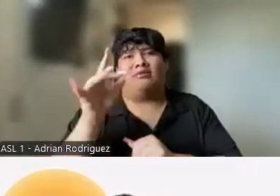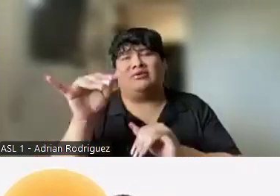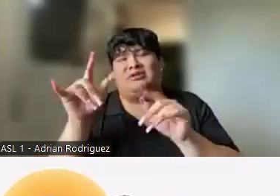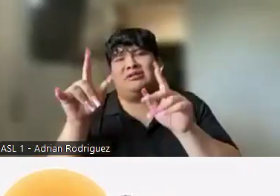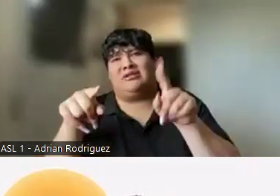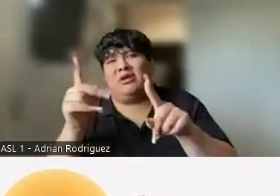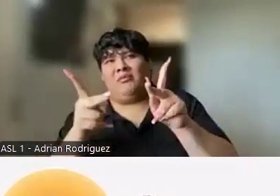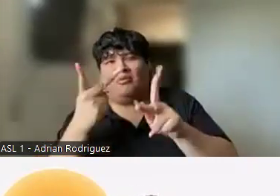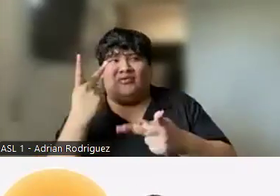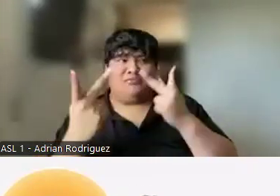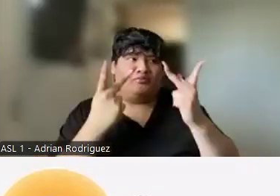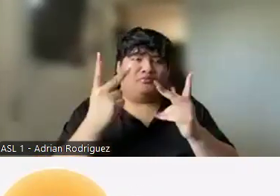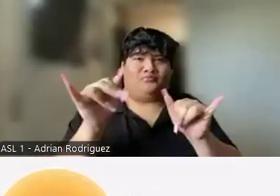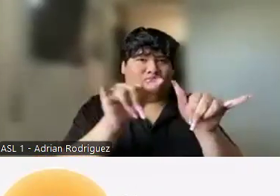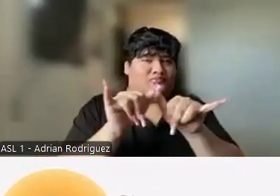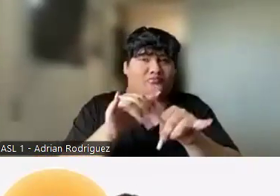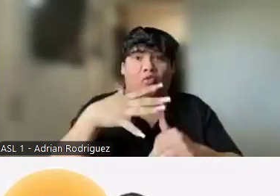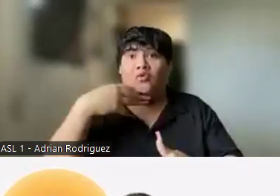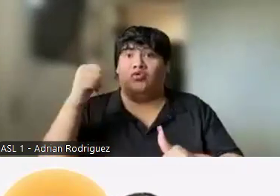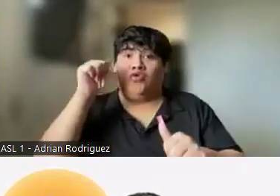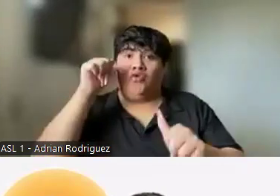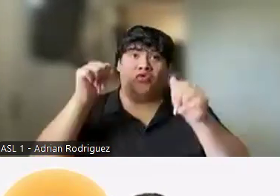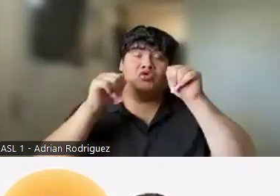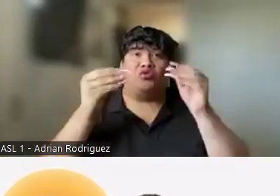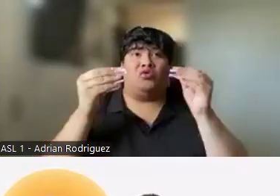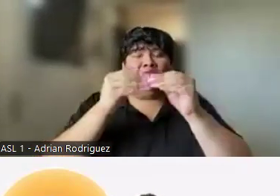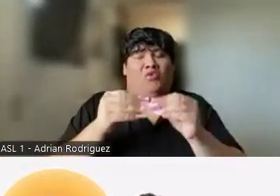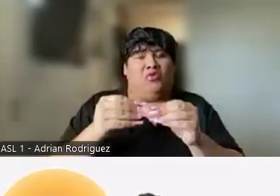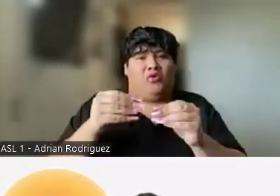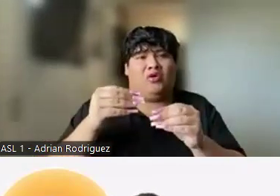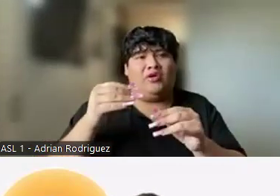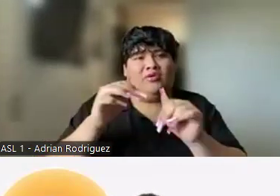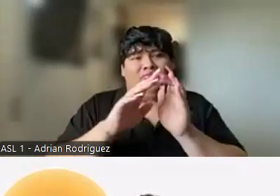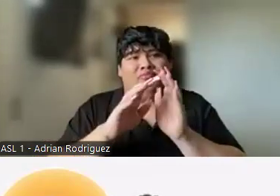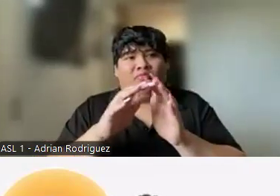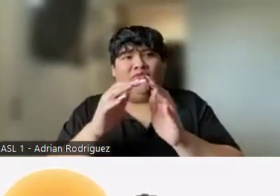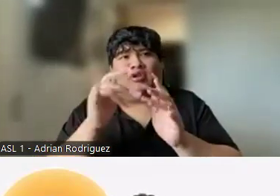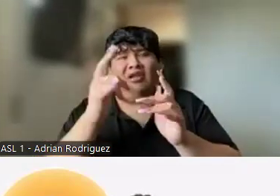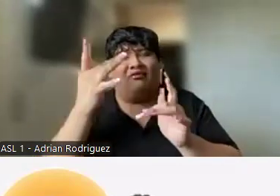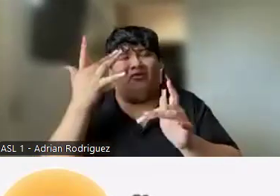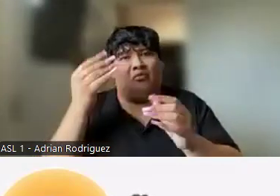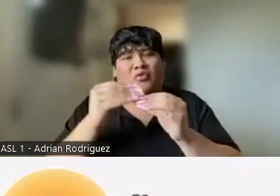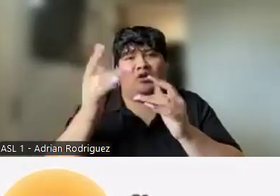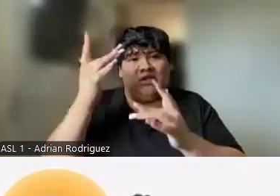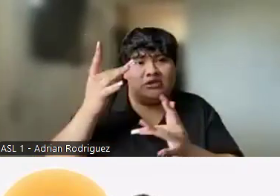seen is now instead of older adults being more episodic, they are now becoming chronically homeless, and